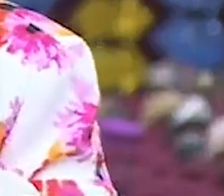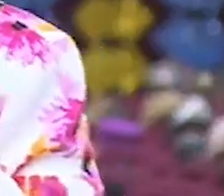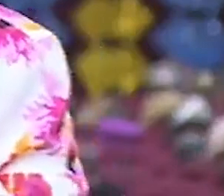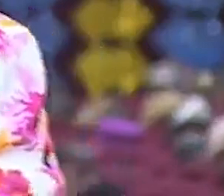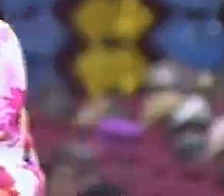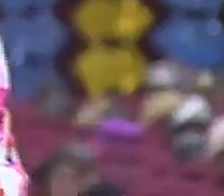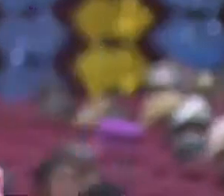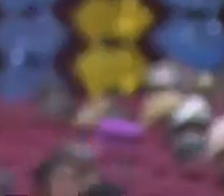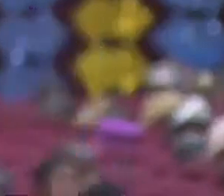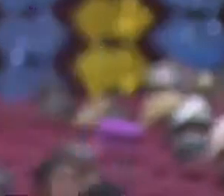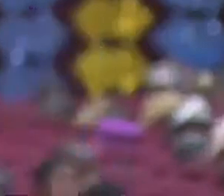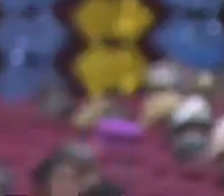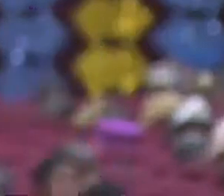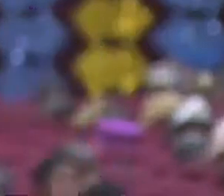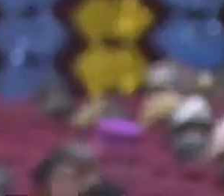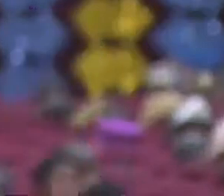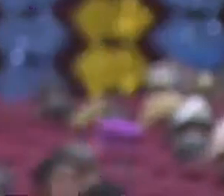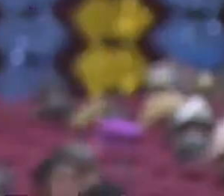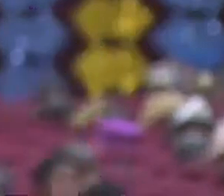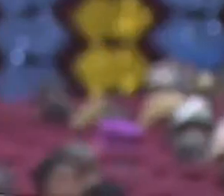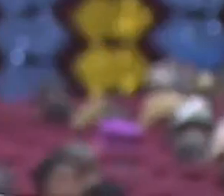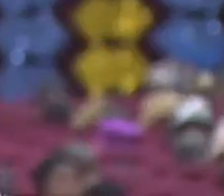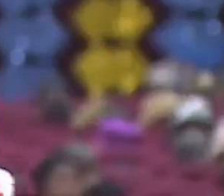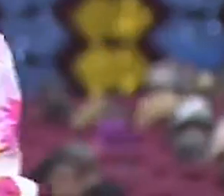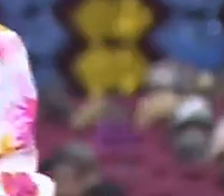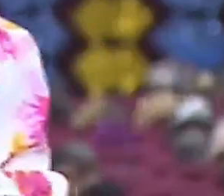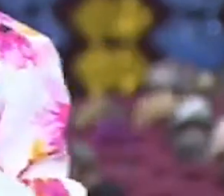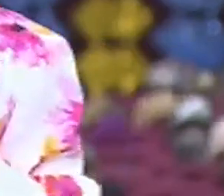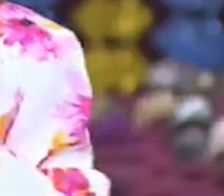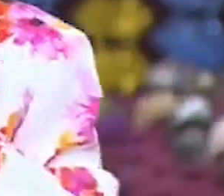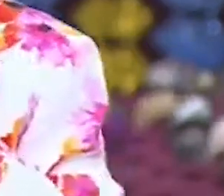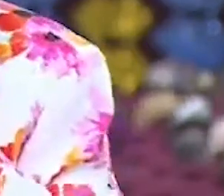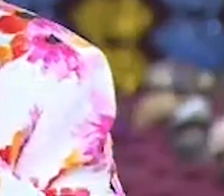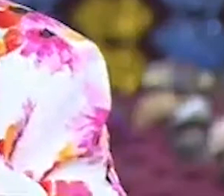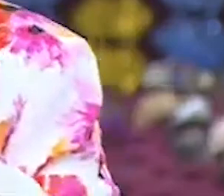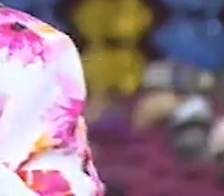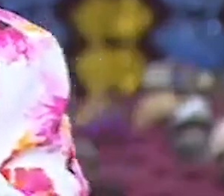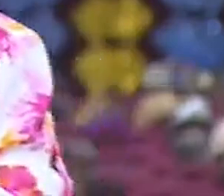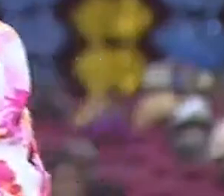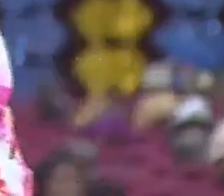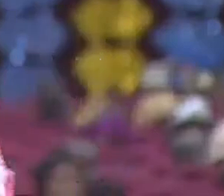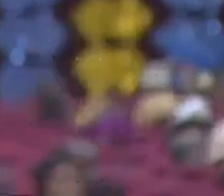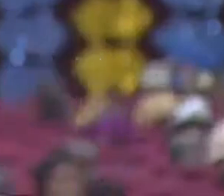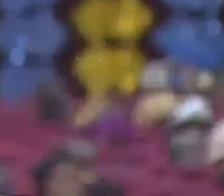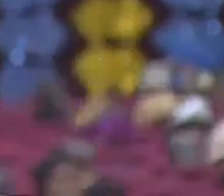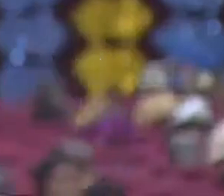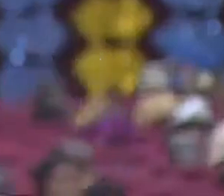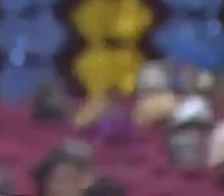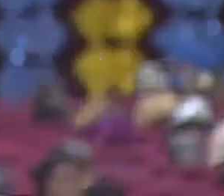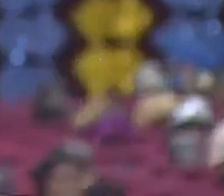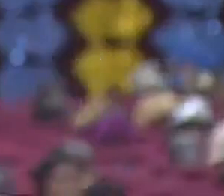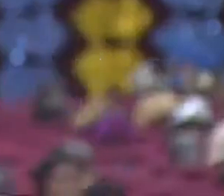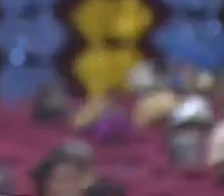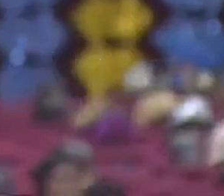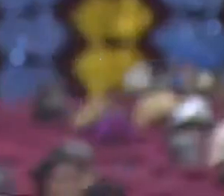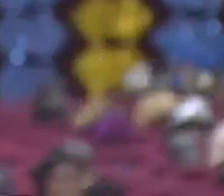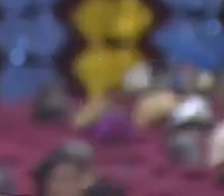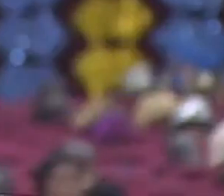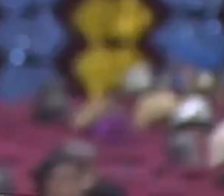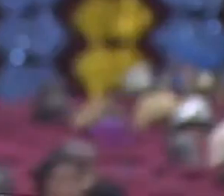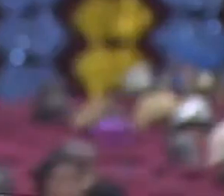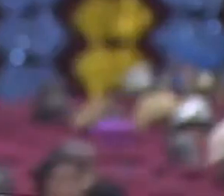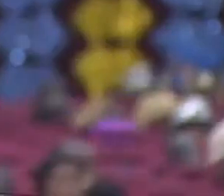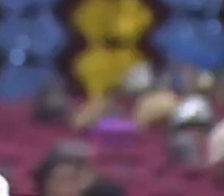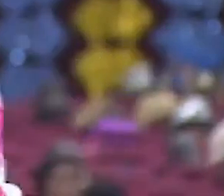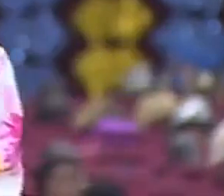is important. He says that thou mayest observe to do according to all that is written therein. For then thou shalt make thy